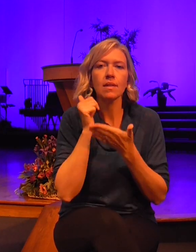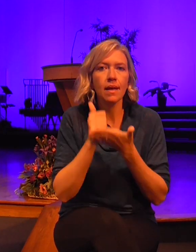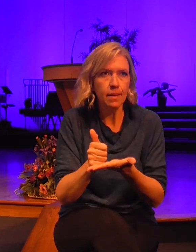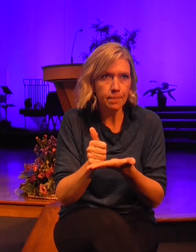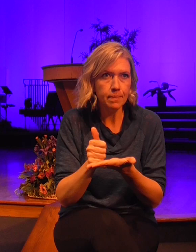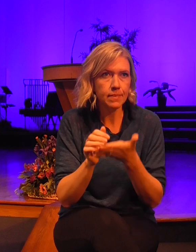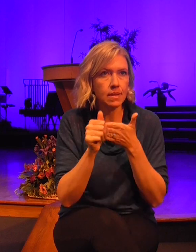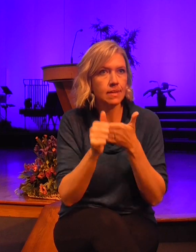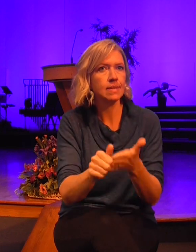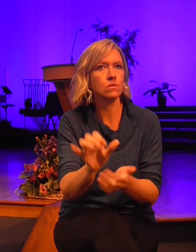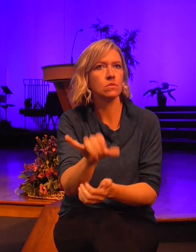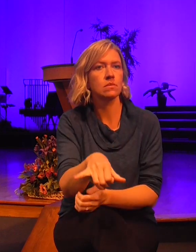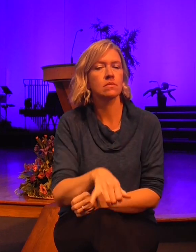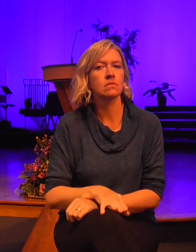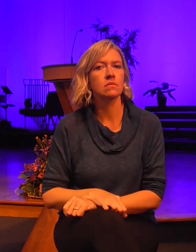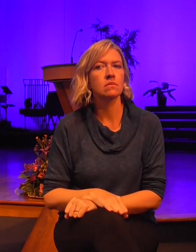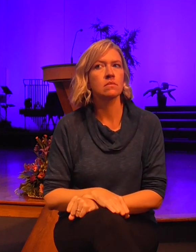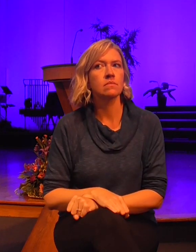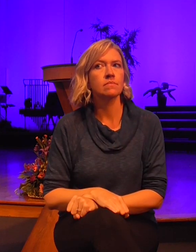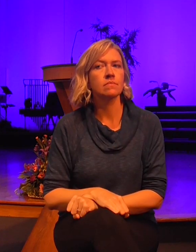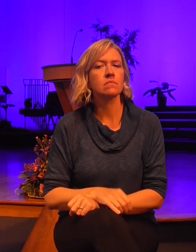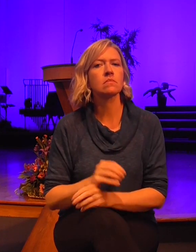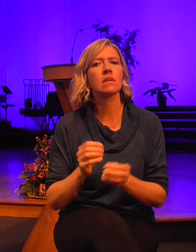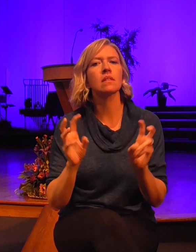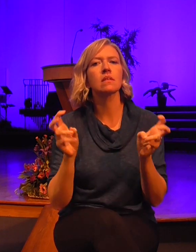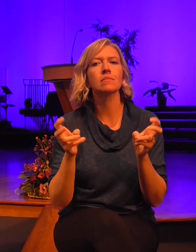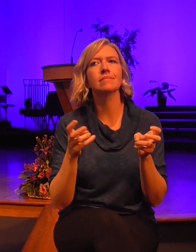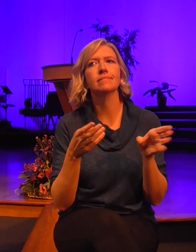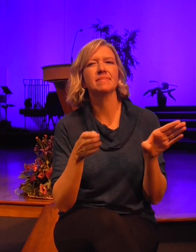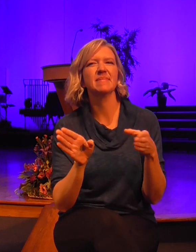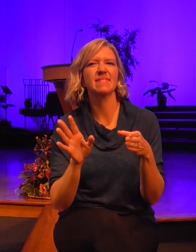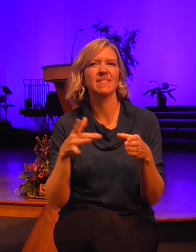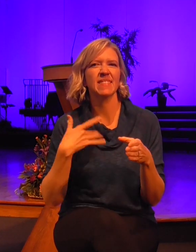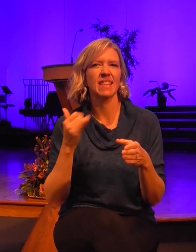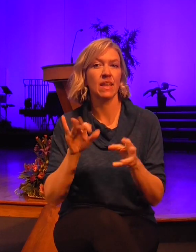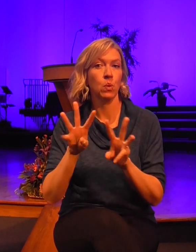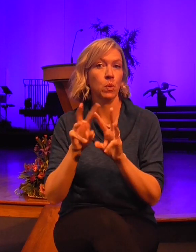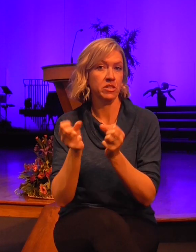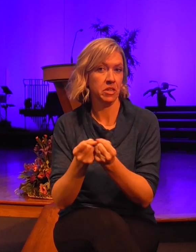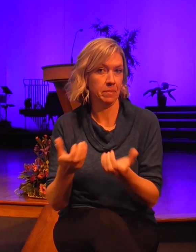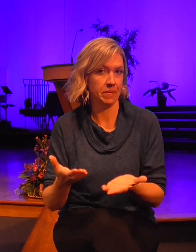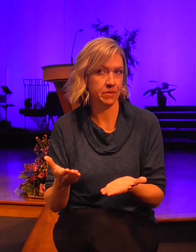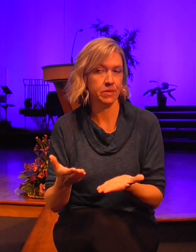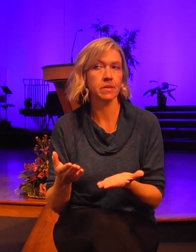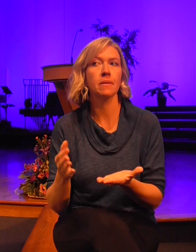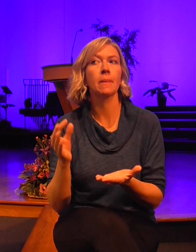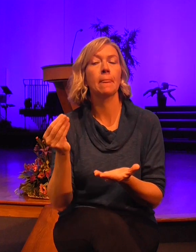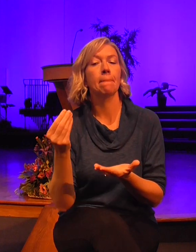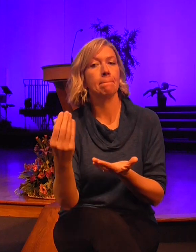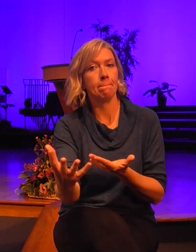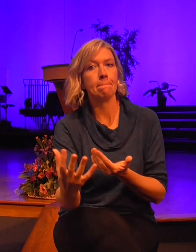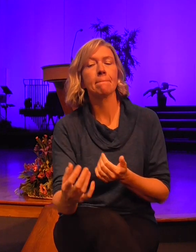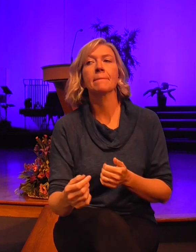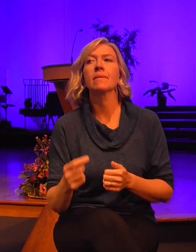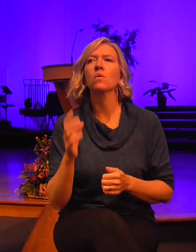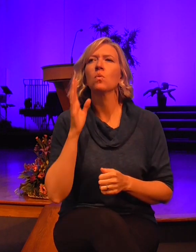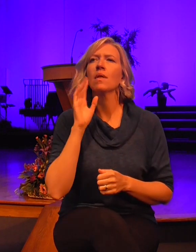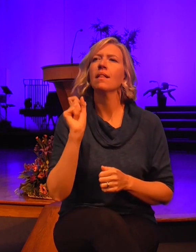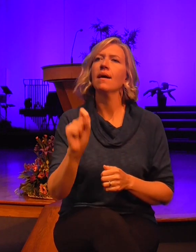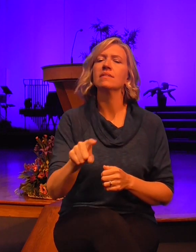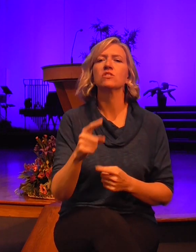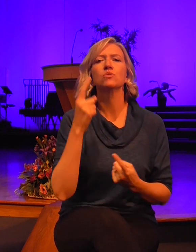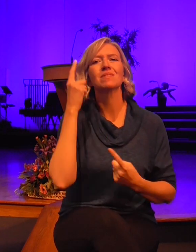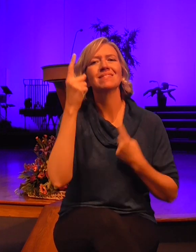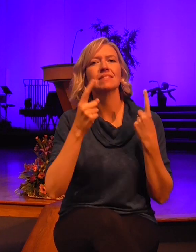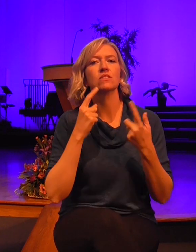you there." I'm going to go a little workshop-y here. I'm going to invite you to consider 3